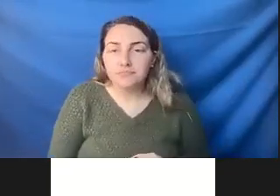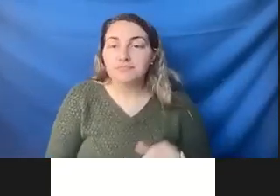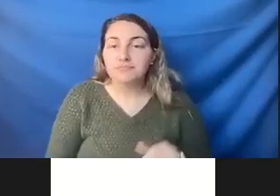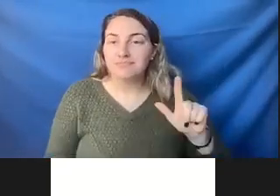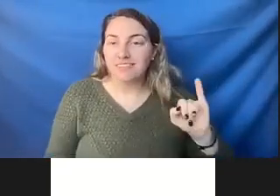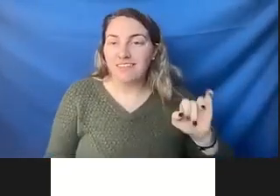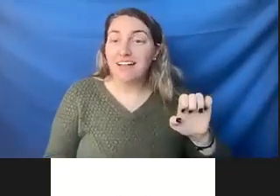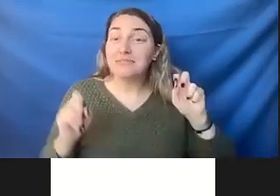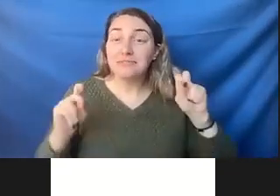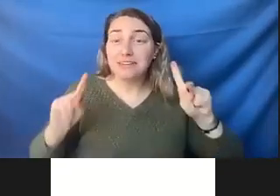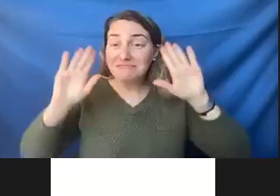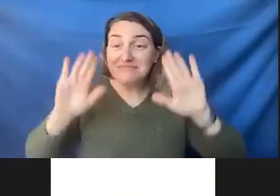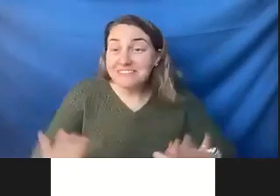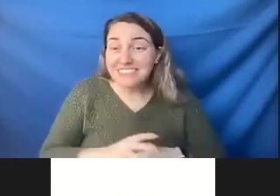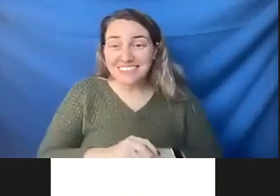Awesome.